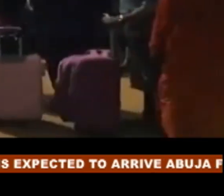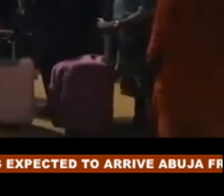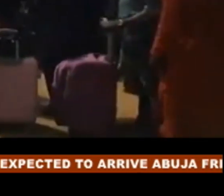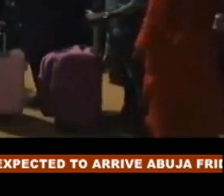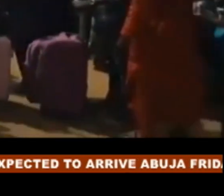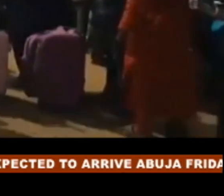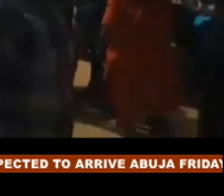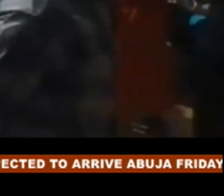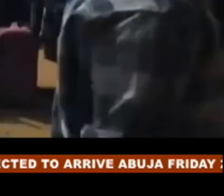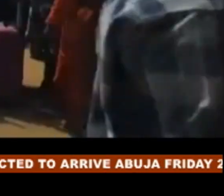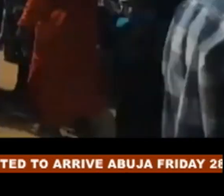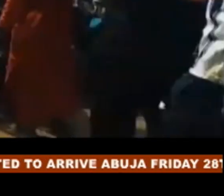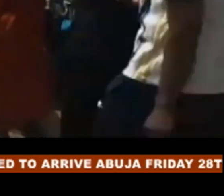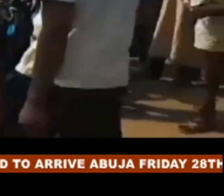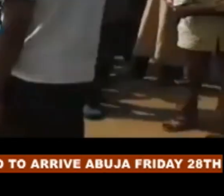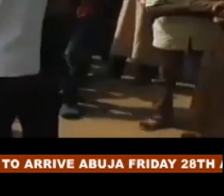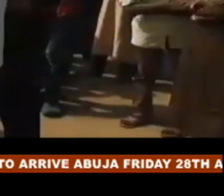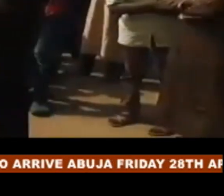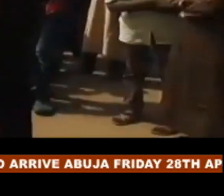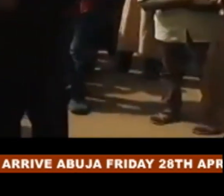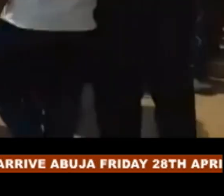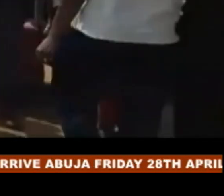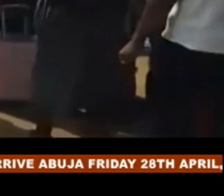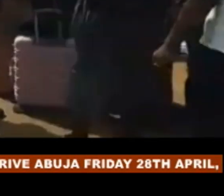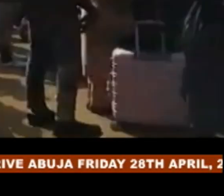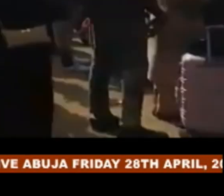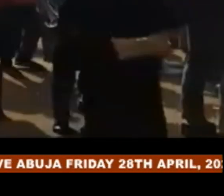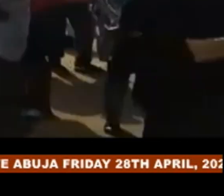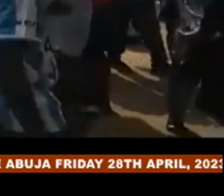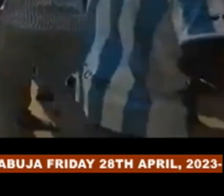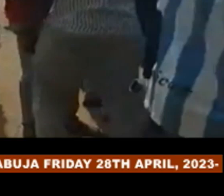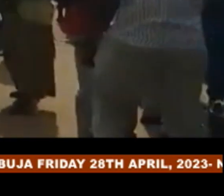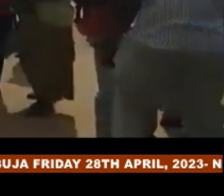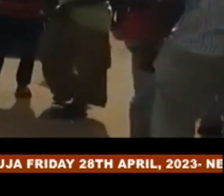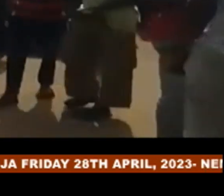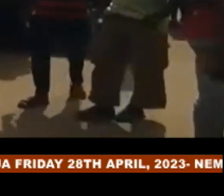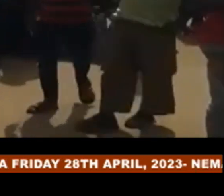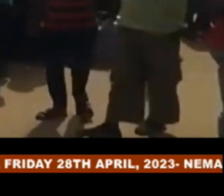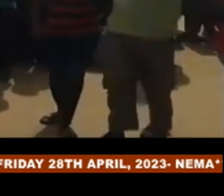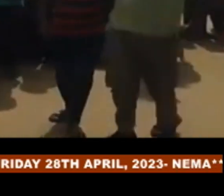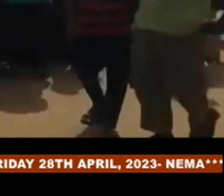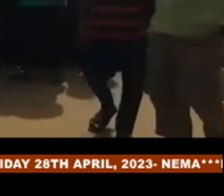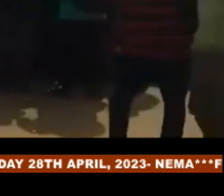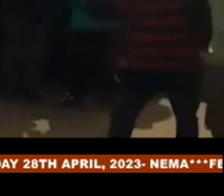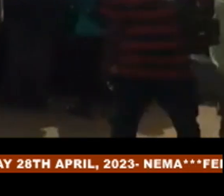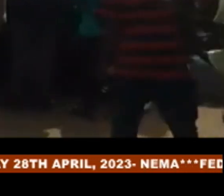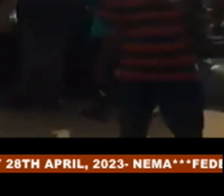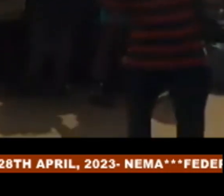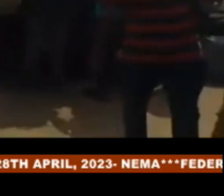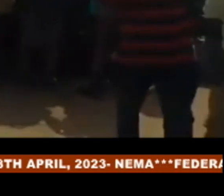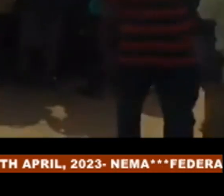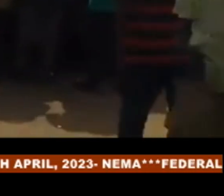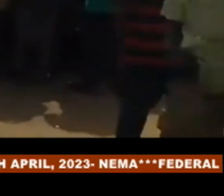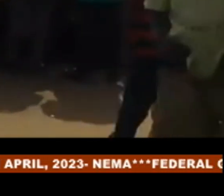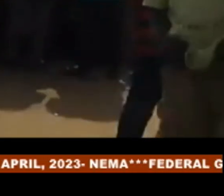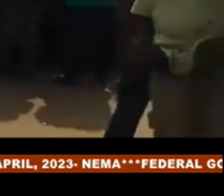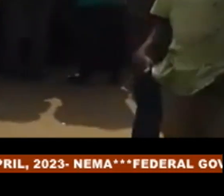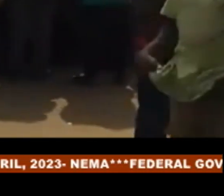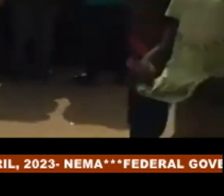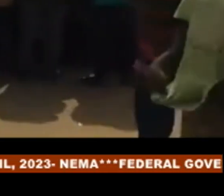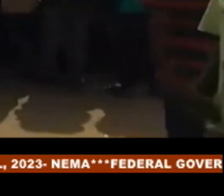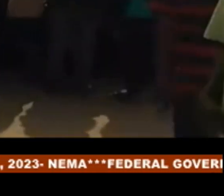going to do it in batches. But what we are paid for is for 40 buses. We are paid for 40 buses, which we have advanced